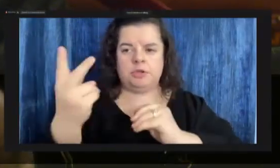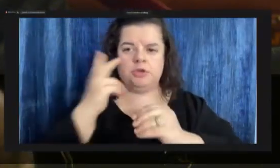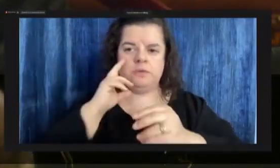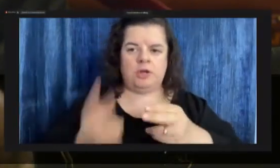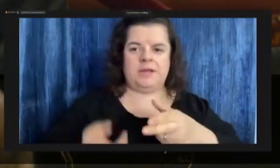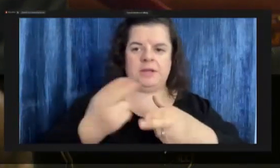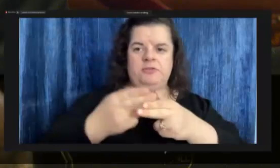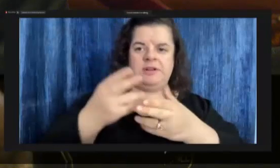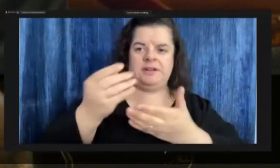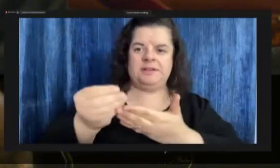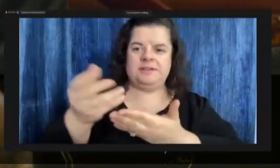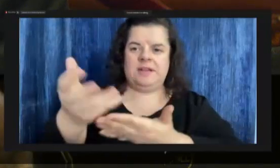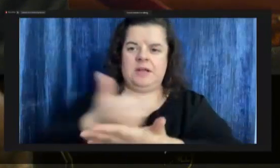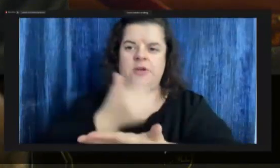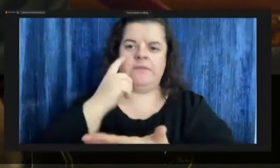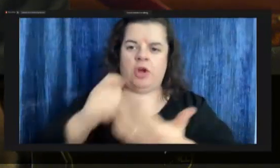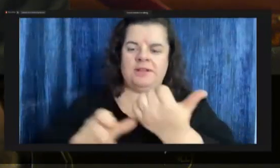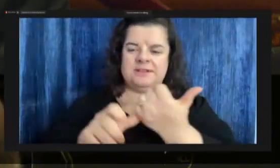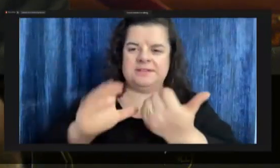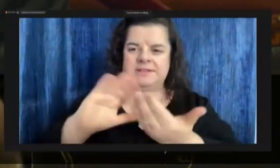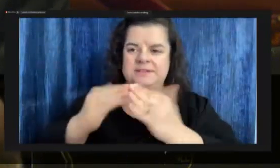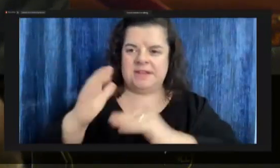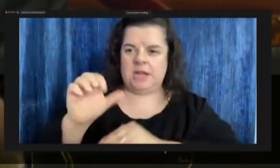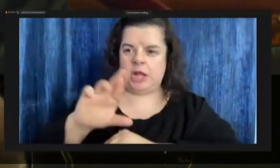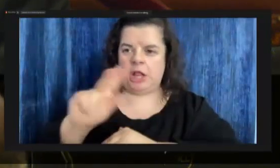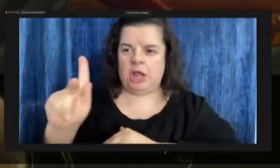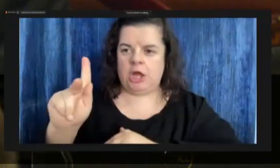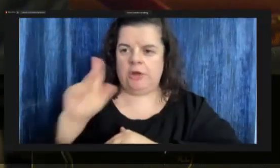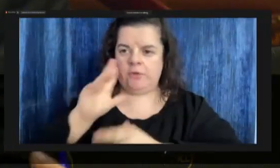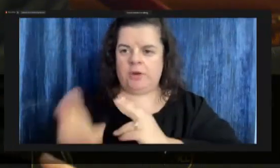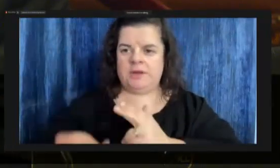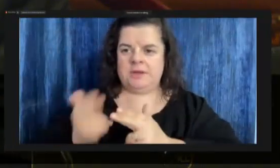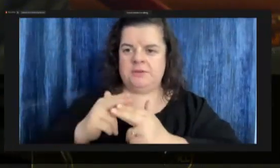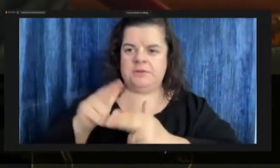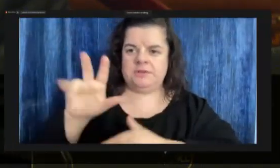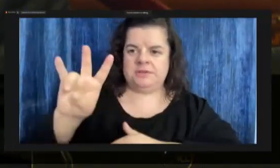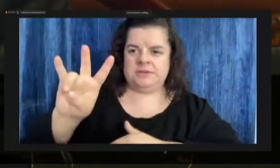the assistant city clerk for an increase of